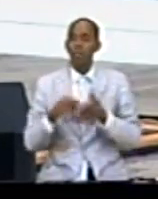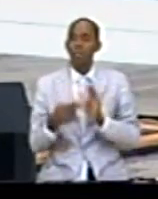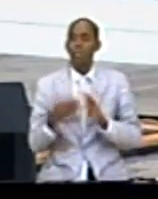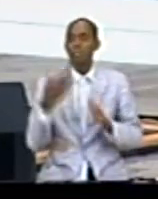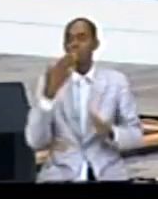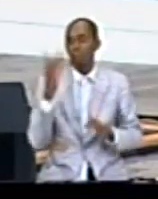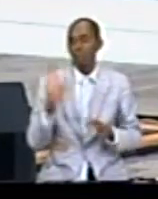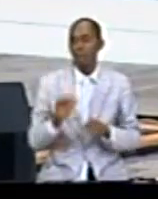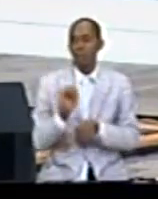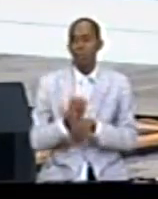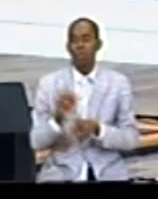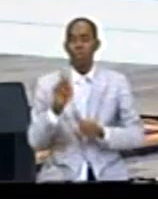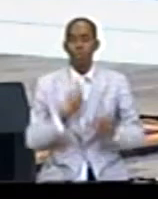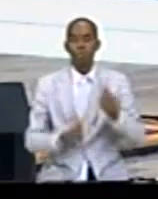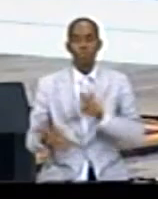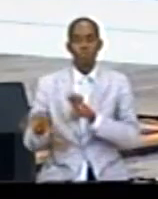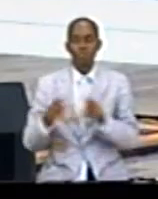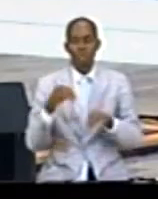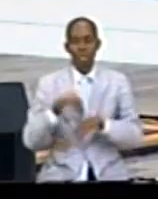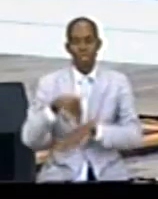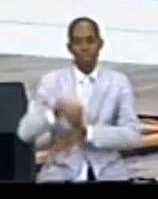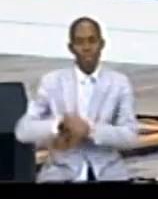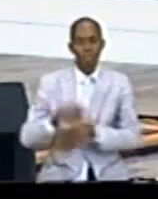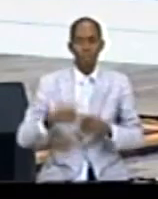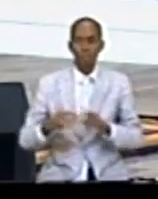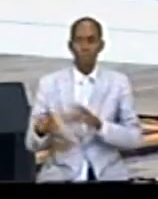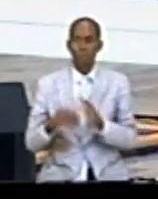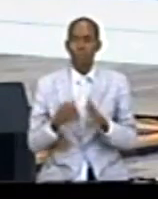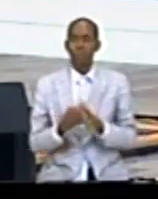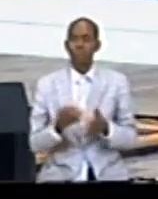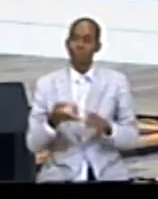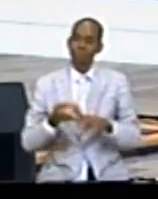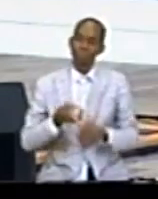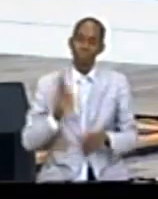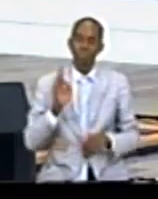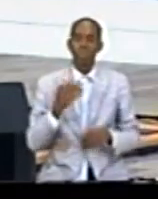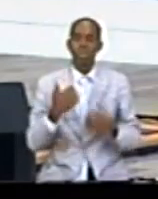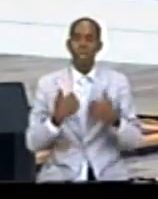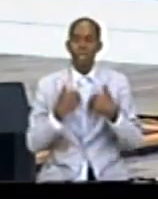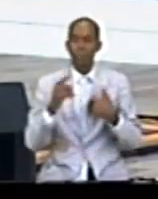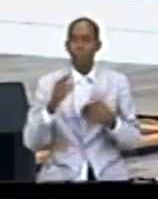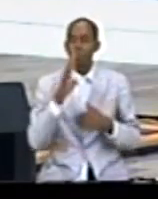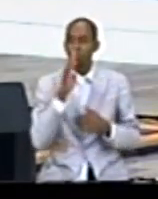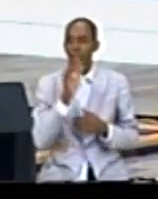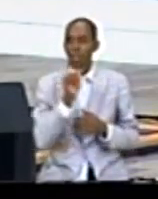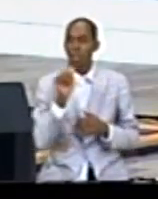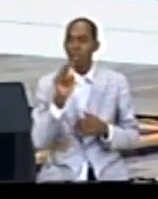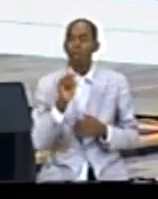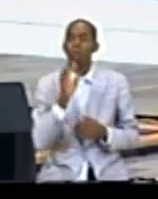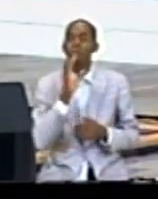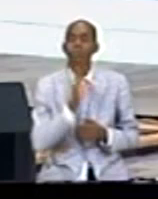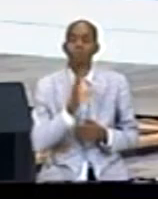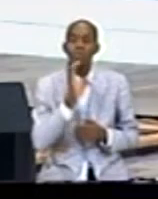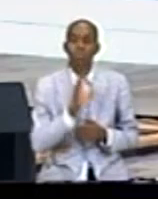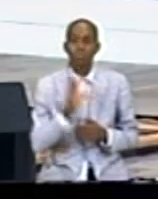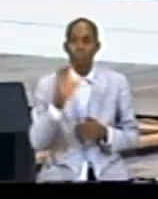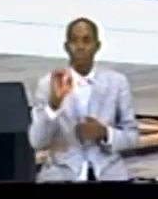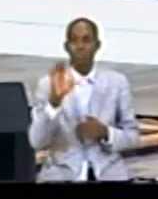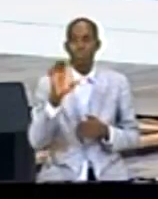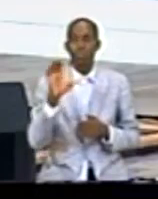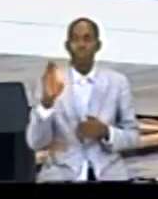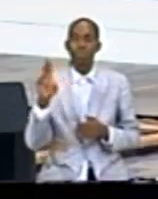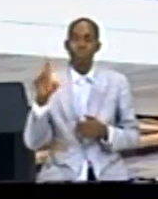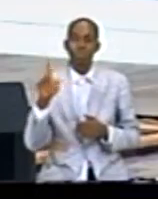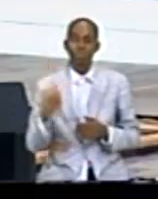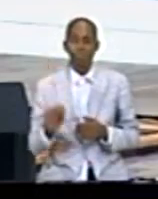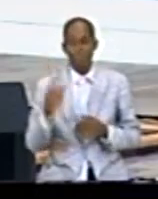Come out from among them. You've been an occultic man, a man in the gang. You want to become a child